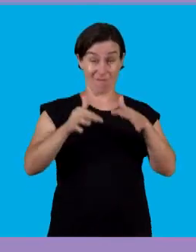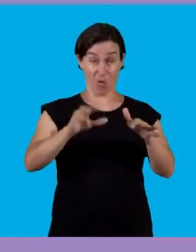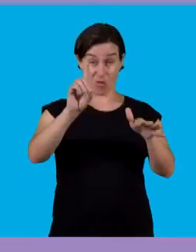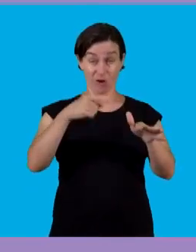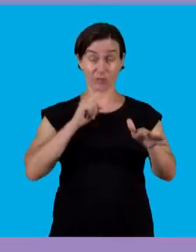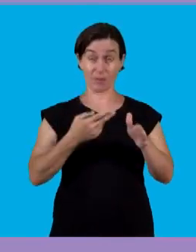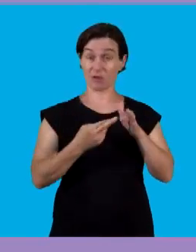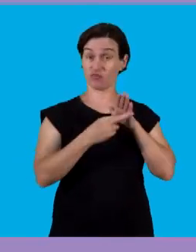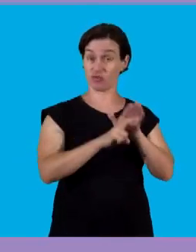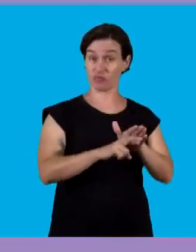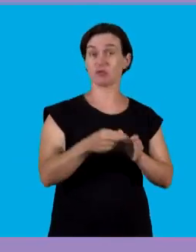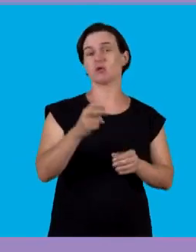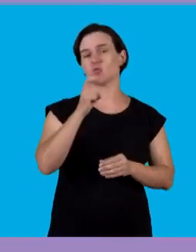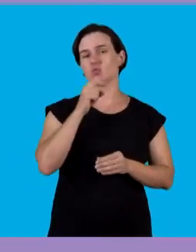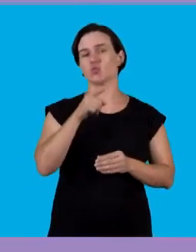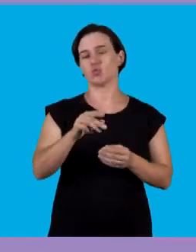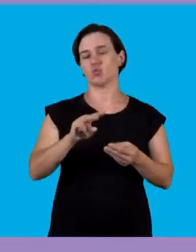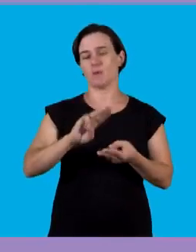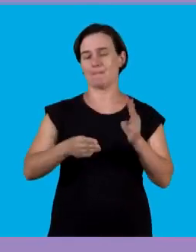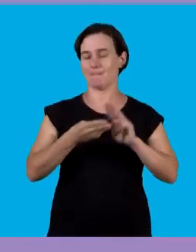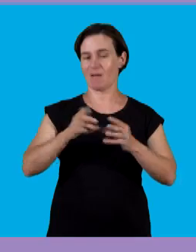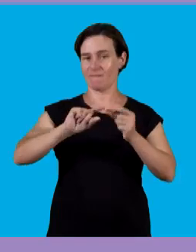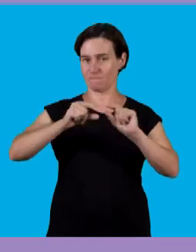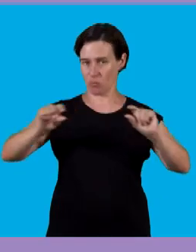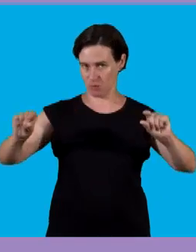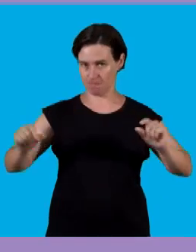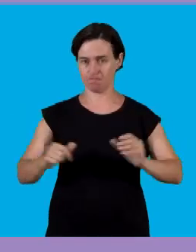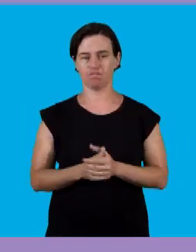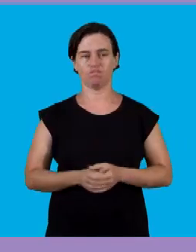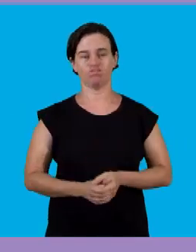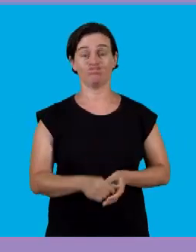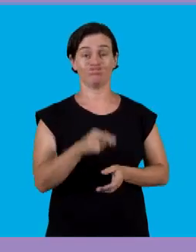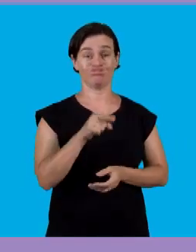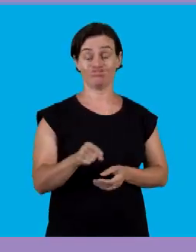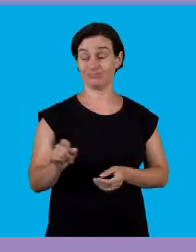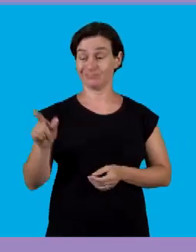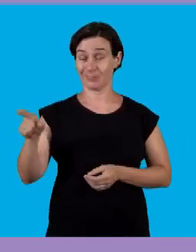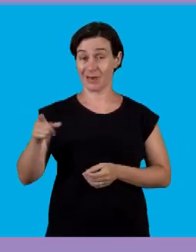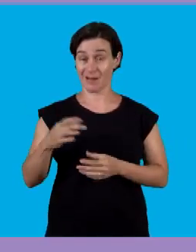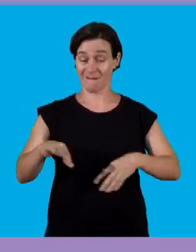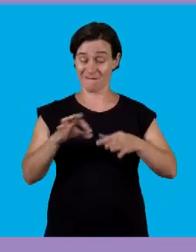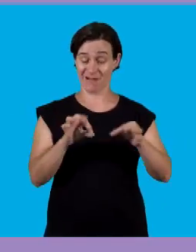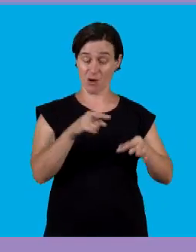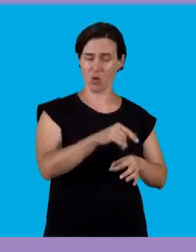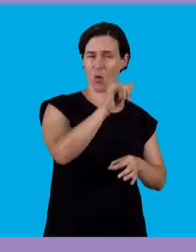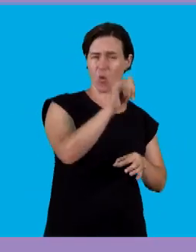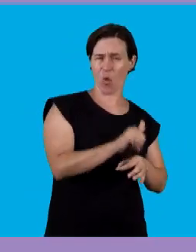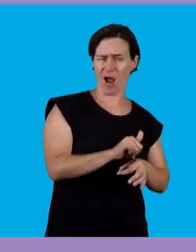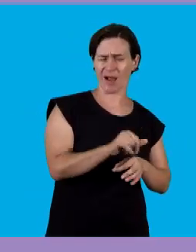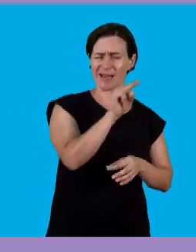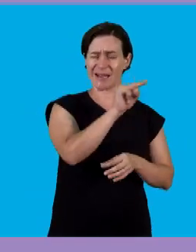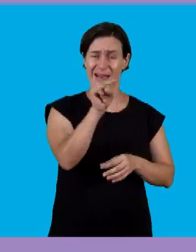flow diagram using those symbols. So we know that the output value